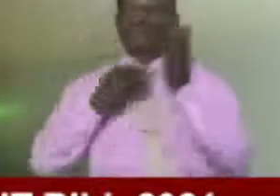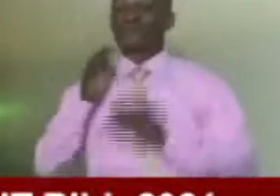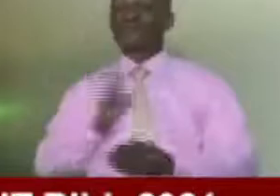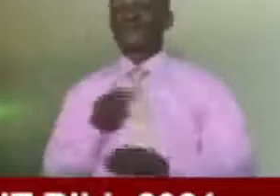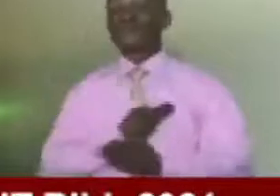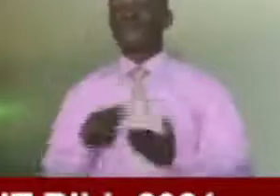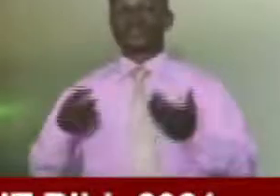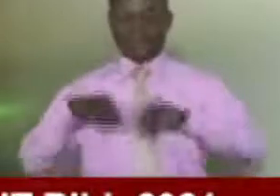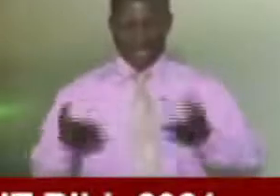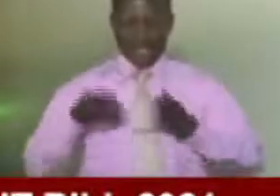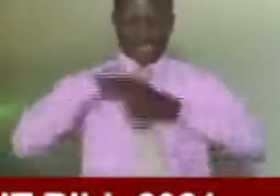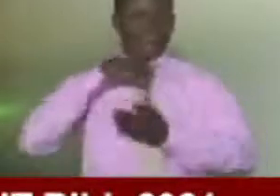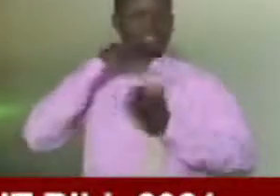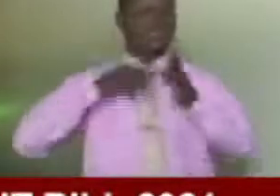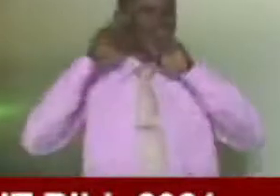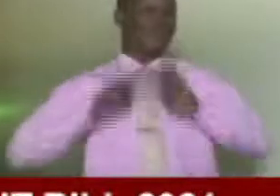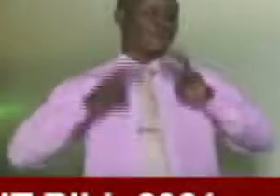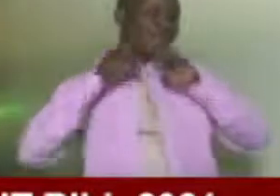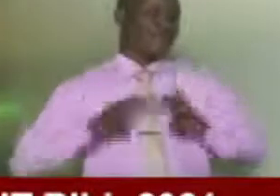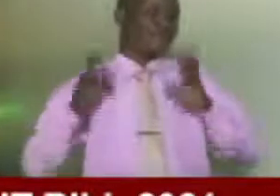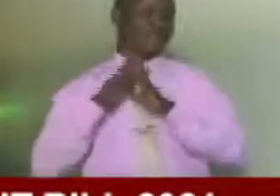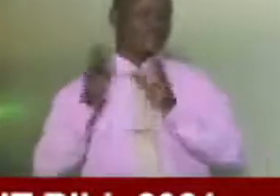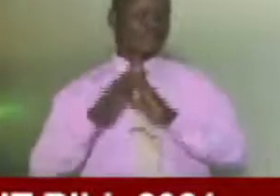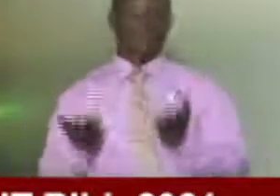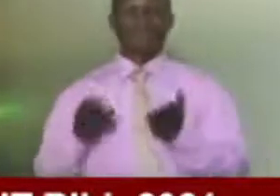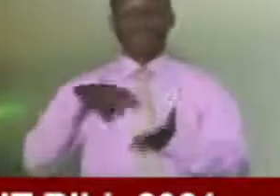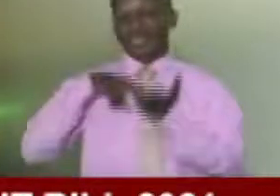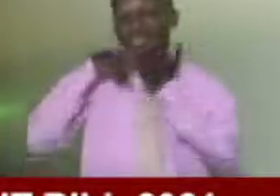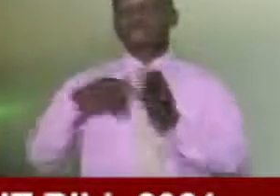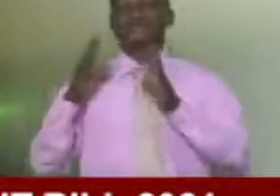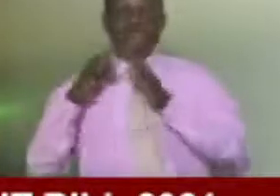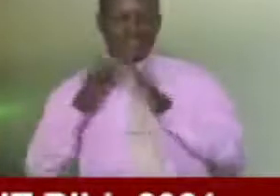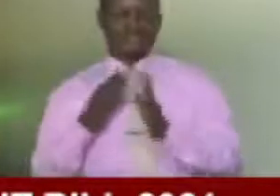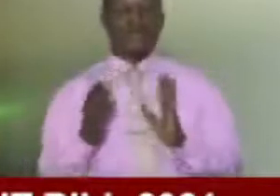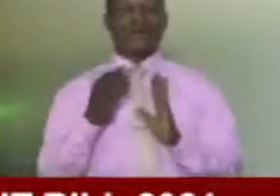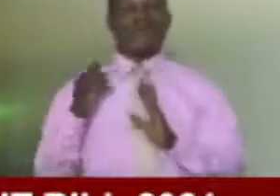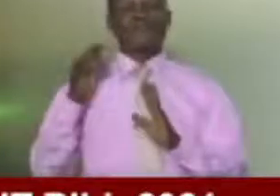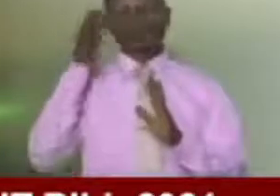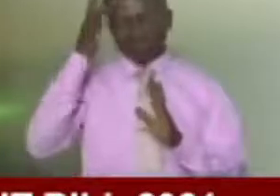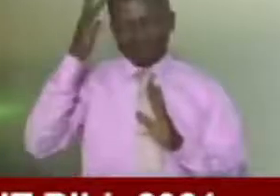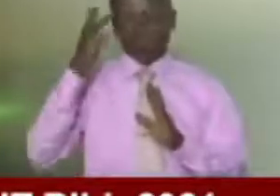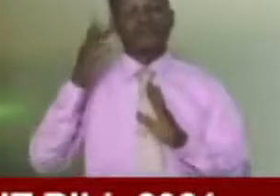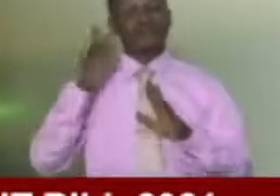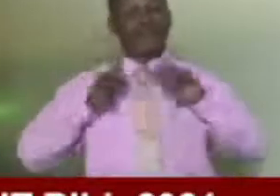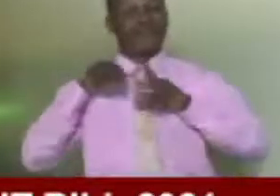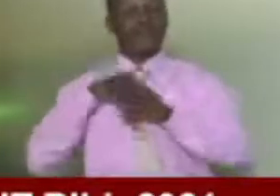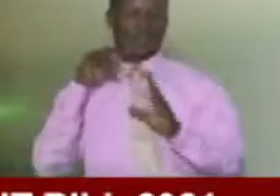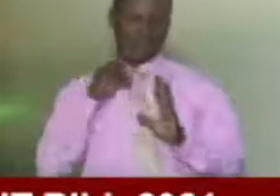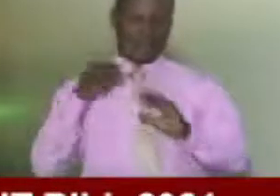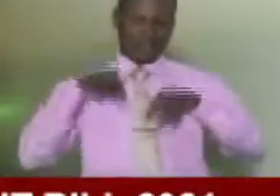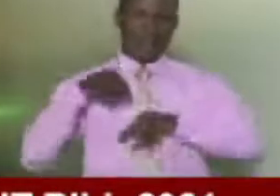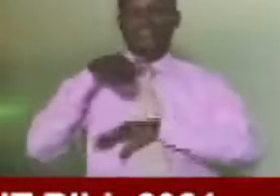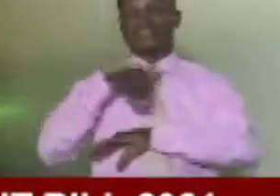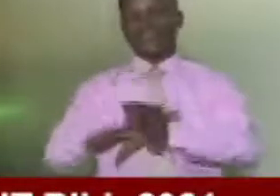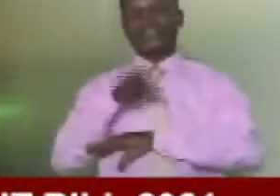village meeting, which is representative of the meeting of the brightest minds in Nigeria. And tonight, we're going to make history, and